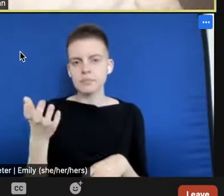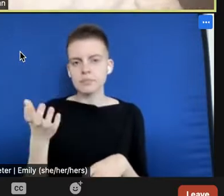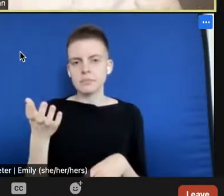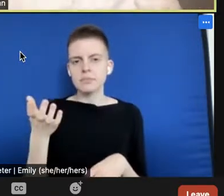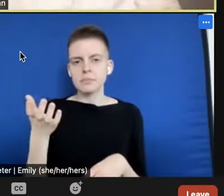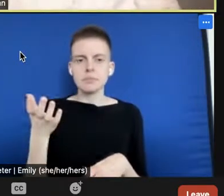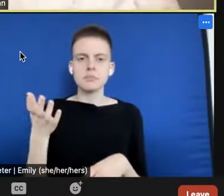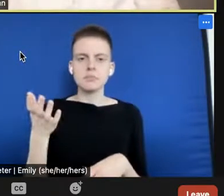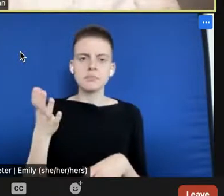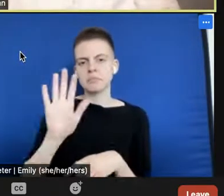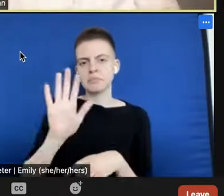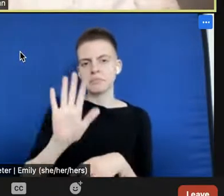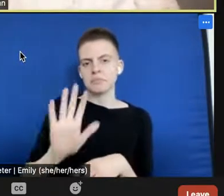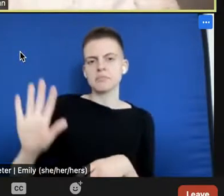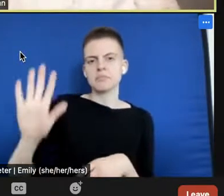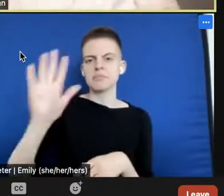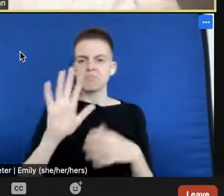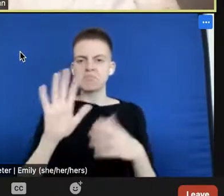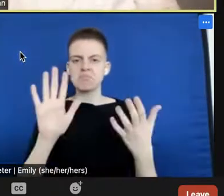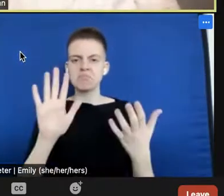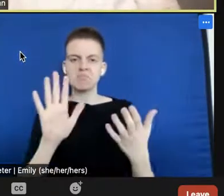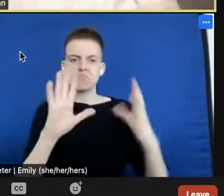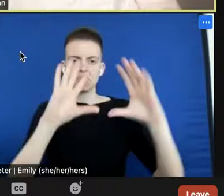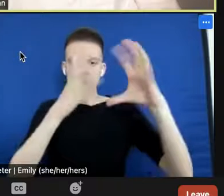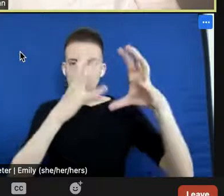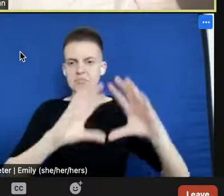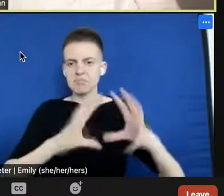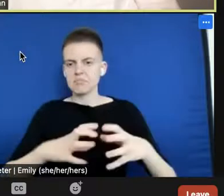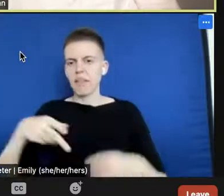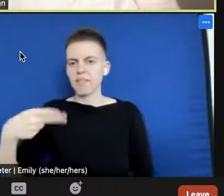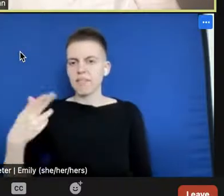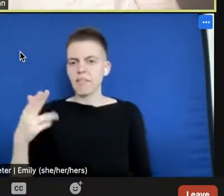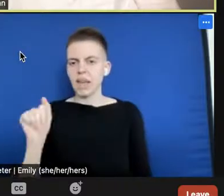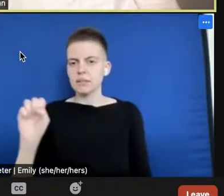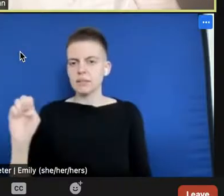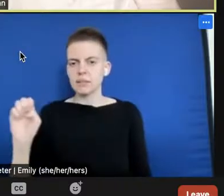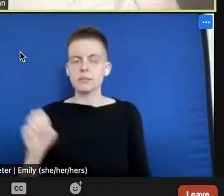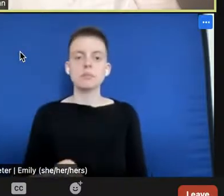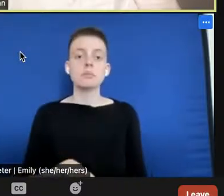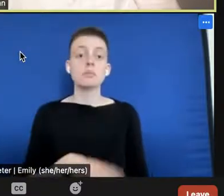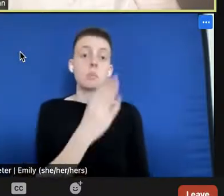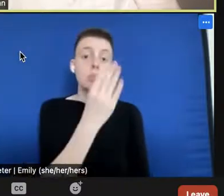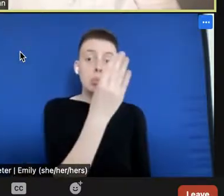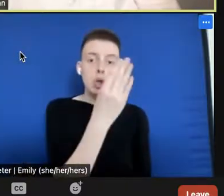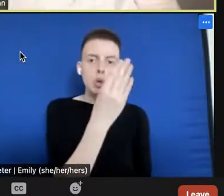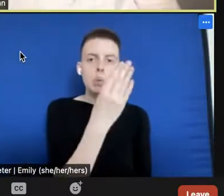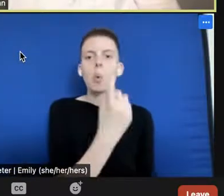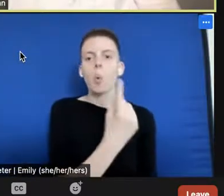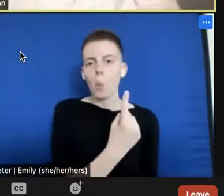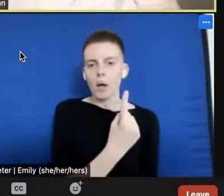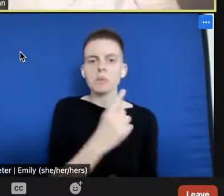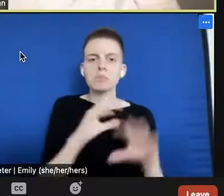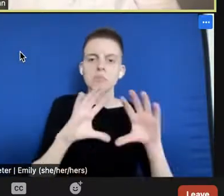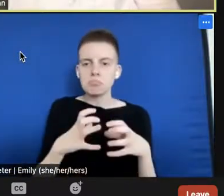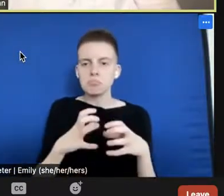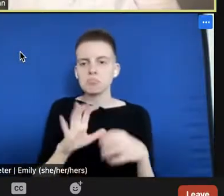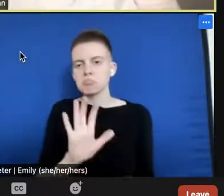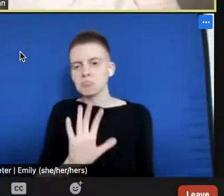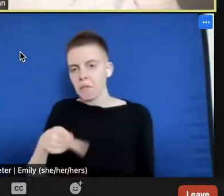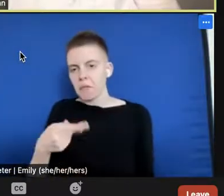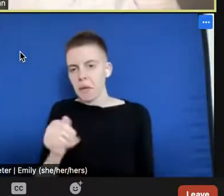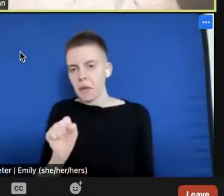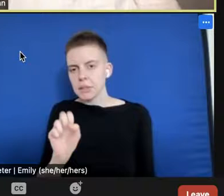an approximate phase. So the light blue is phase 1, the green is approximately phase 2, and